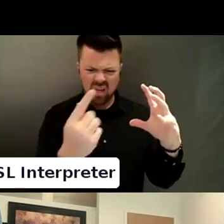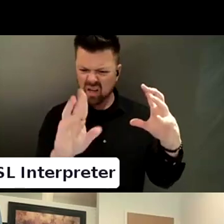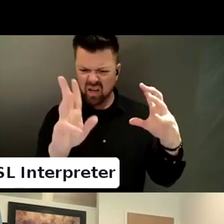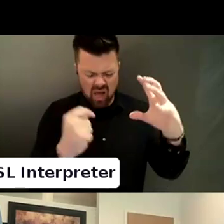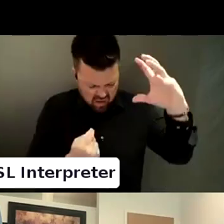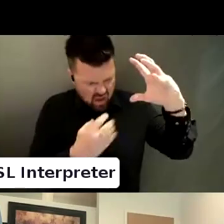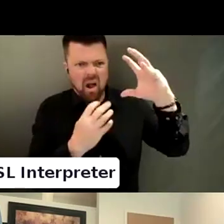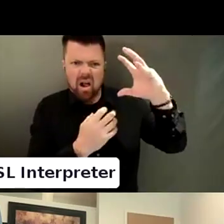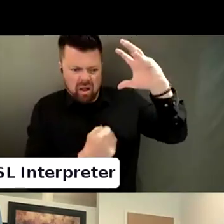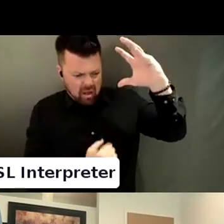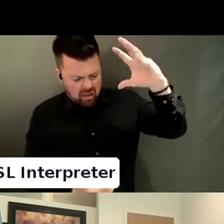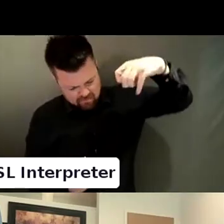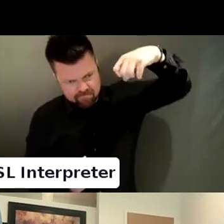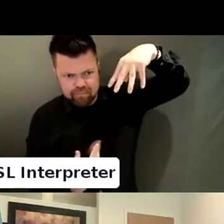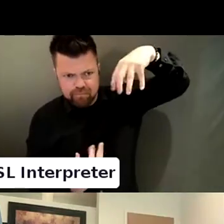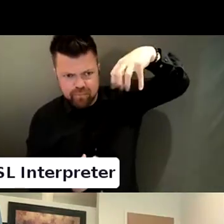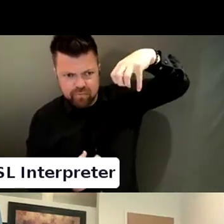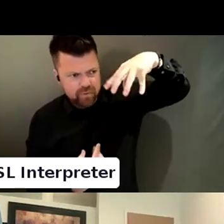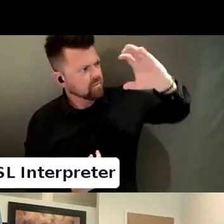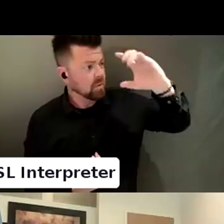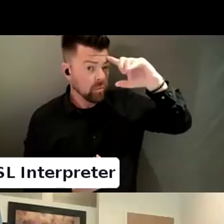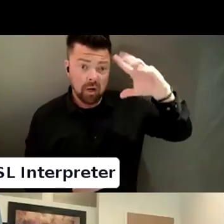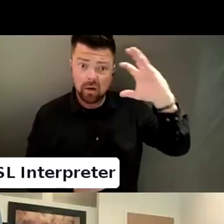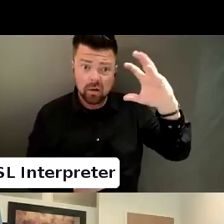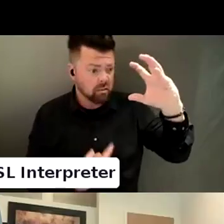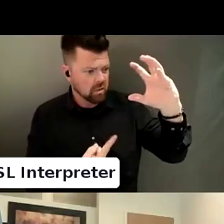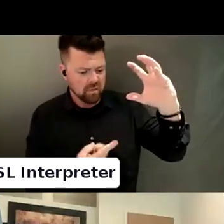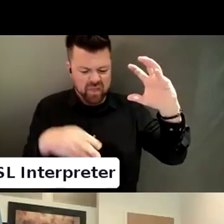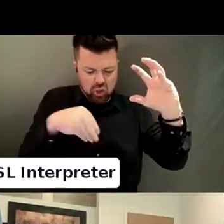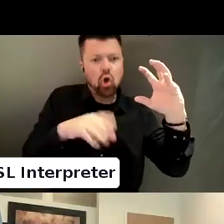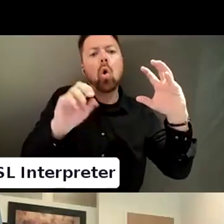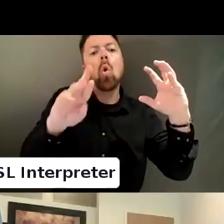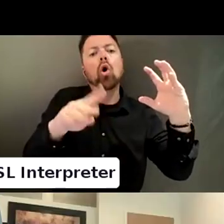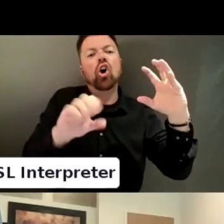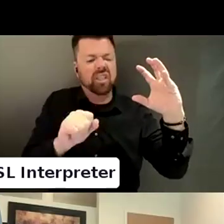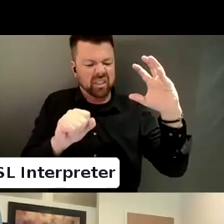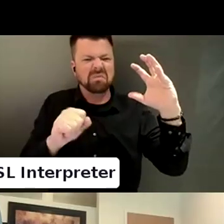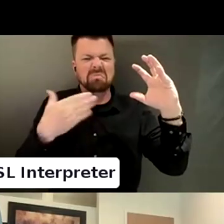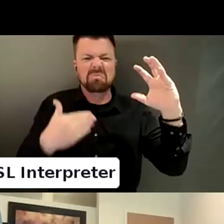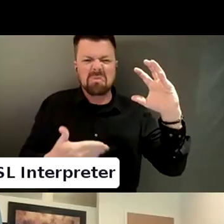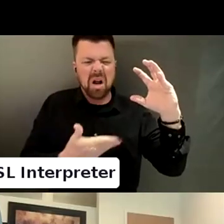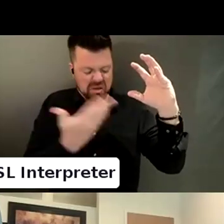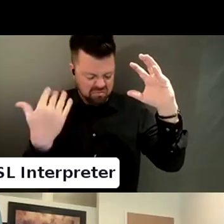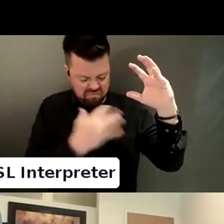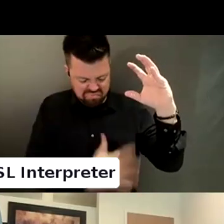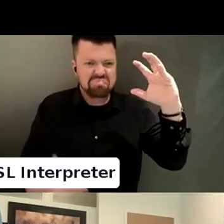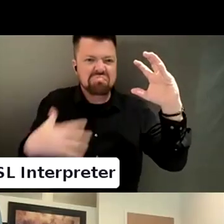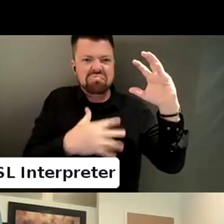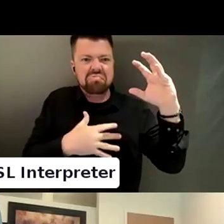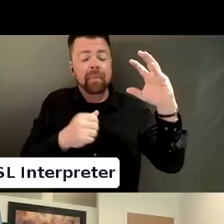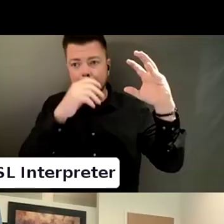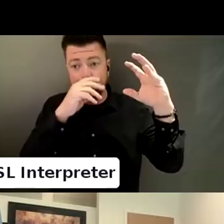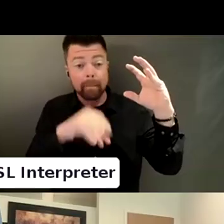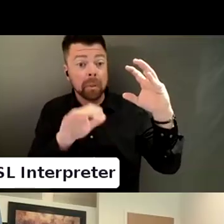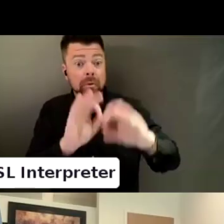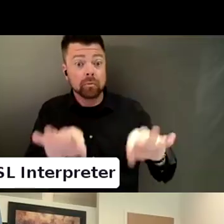have our brain is very much connected to our internal organs. And there is a lot in terms of what happens in